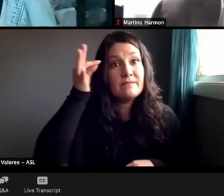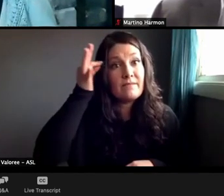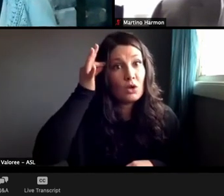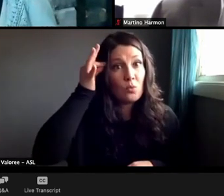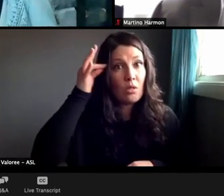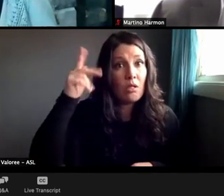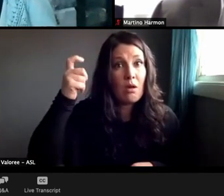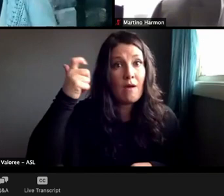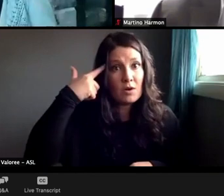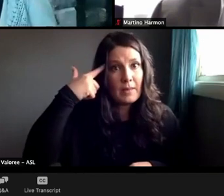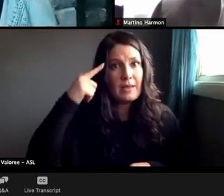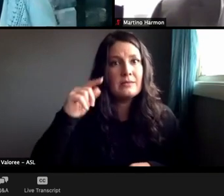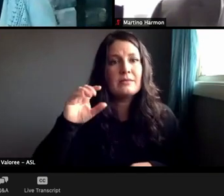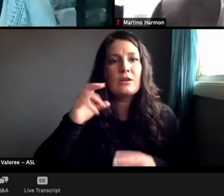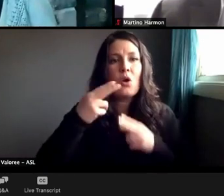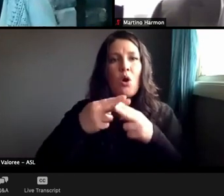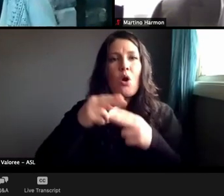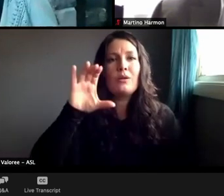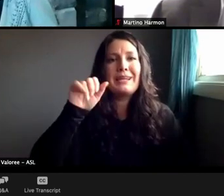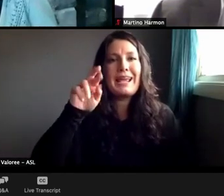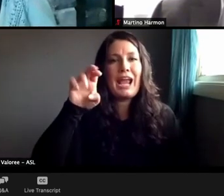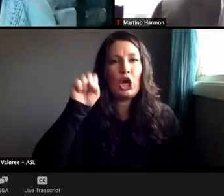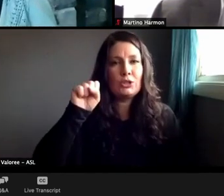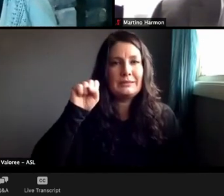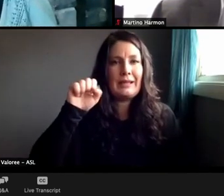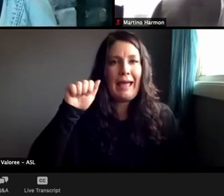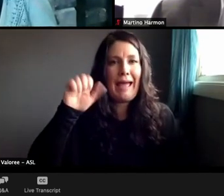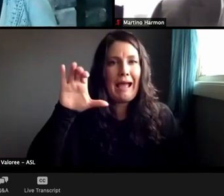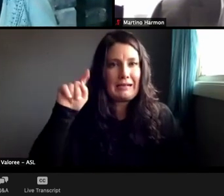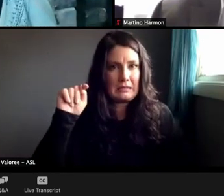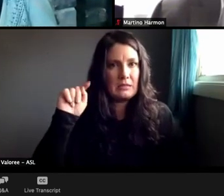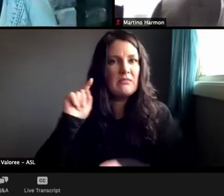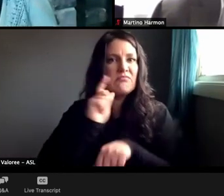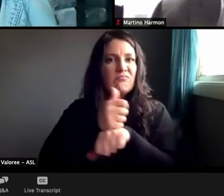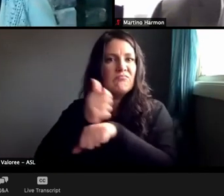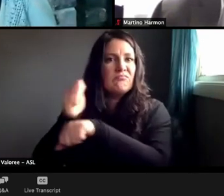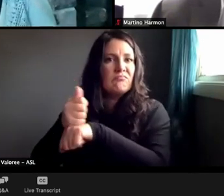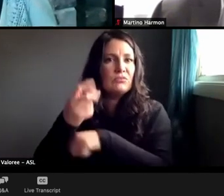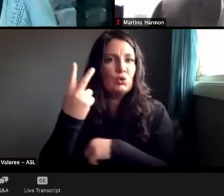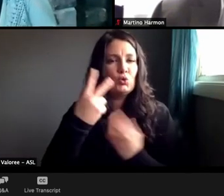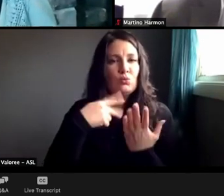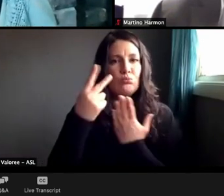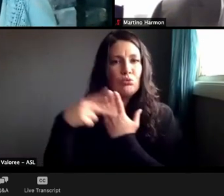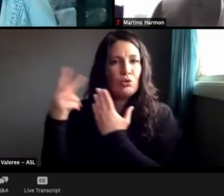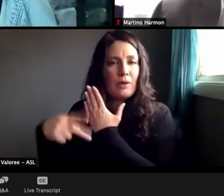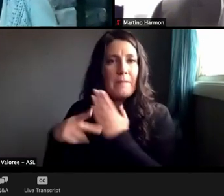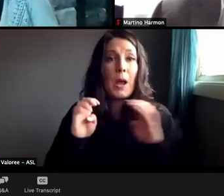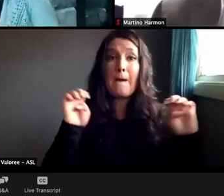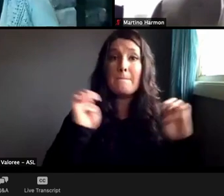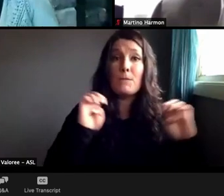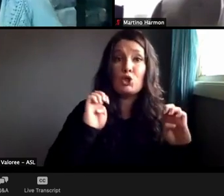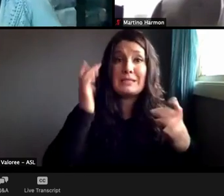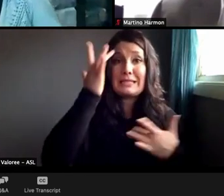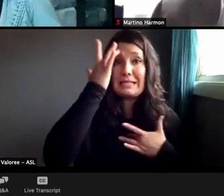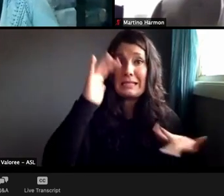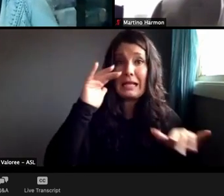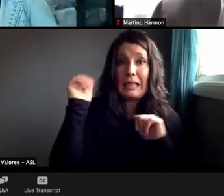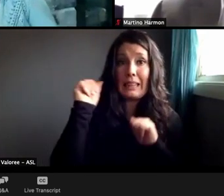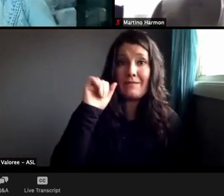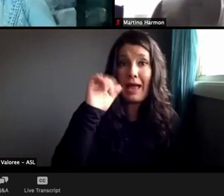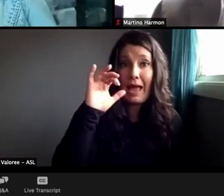the CARES Act, implemented two other programs. They implemented the Emergency Paid Sick Leave Act, which